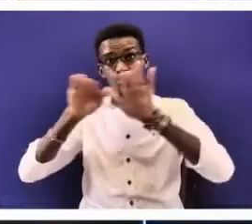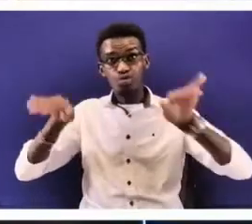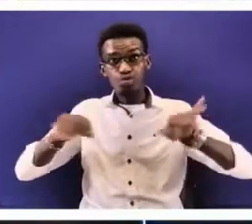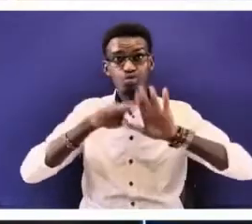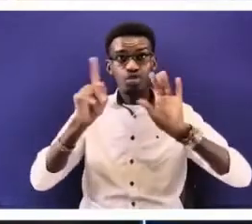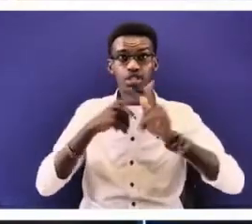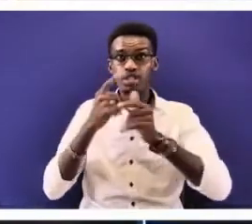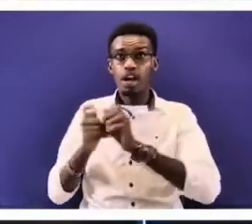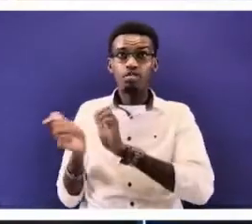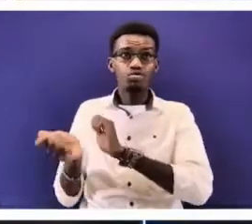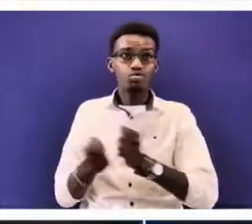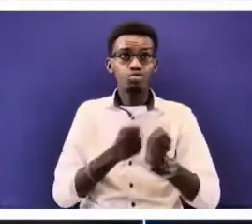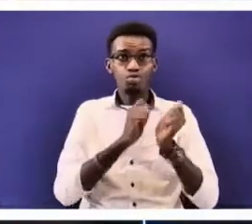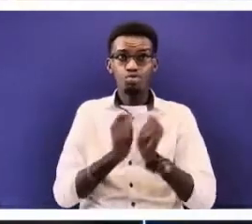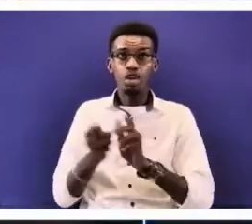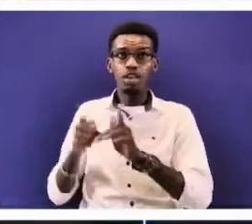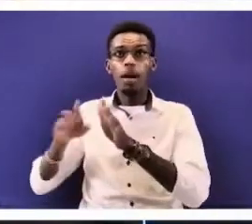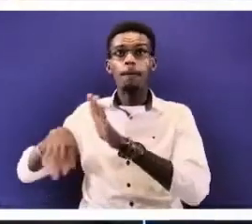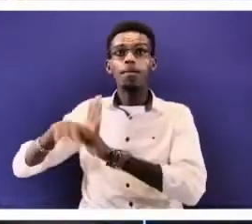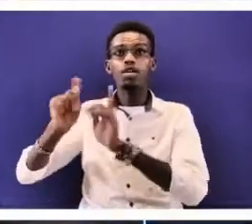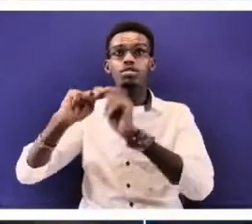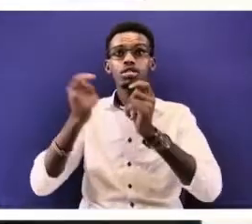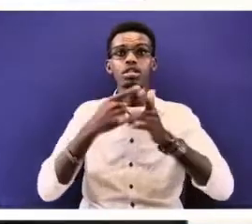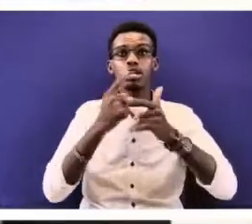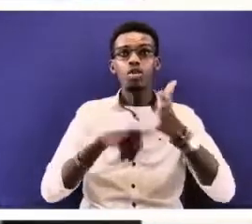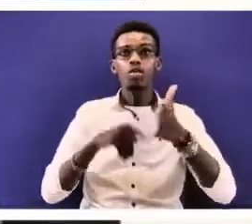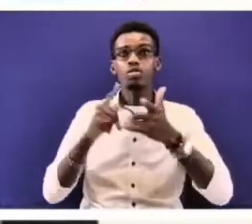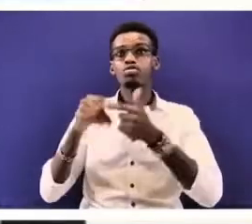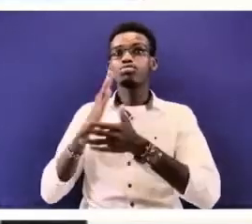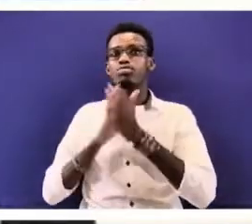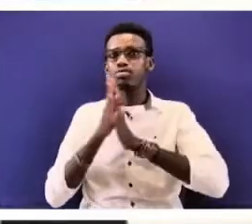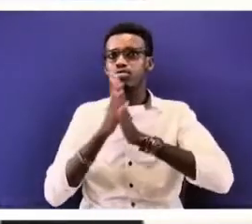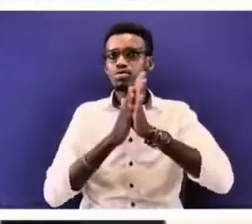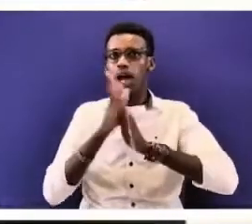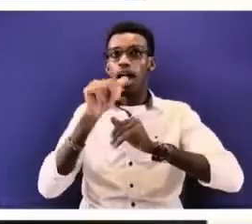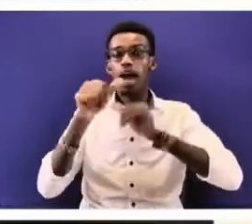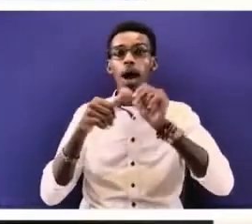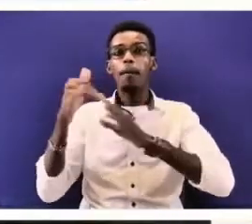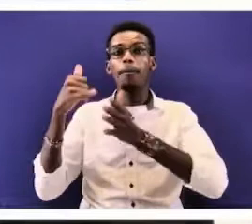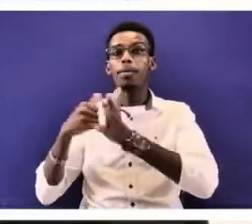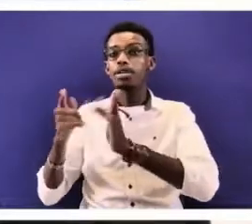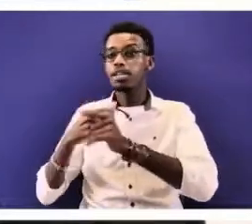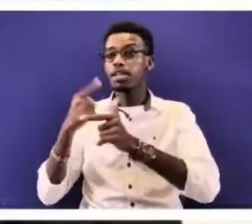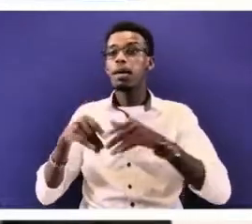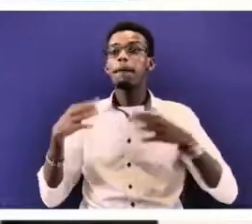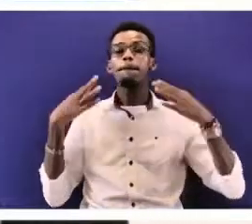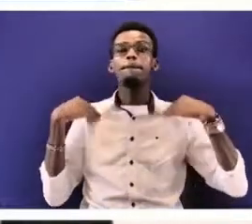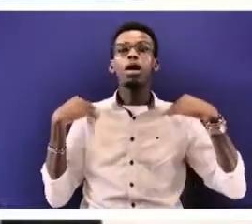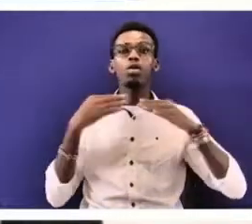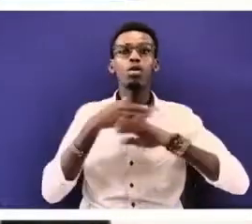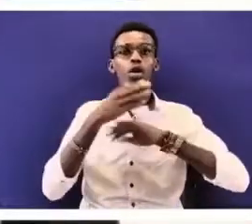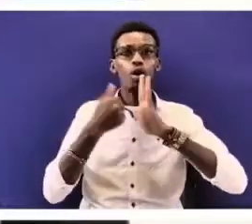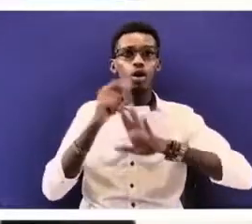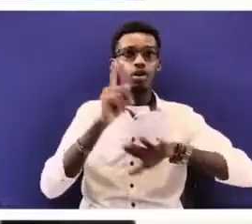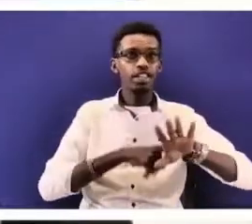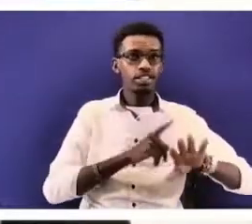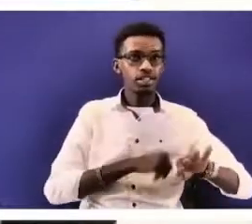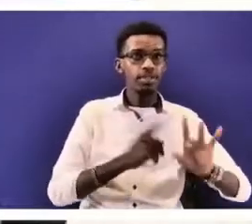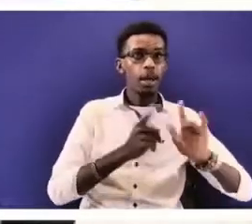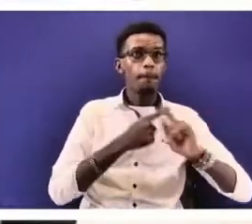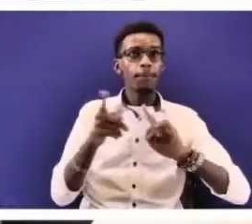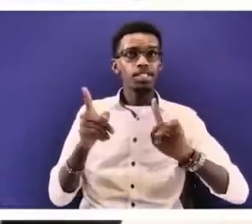tennis team or a football team and you are passionate about it. You would practice all the time,